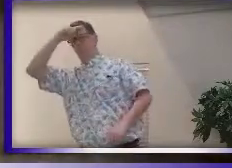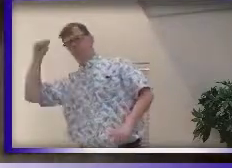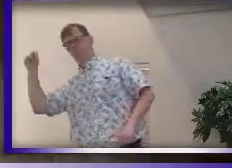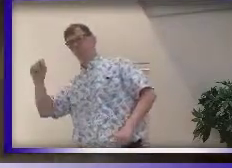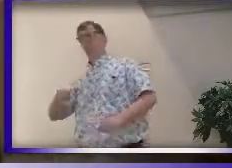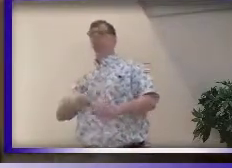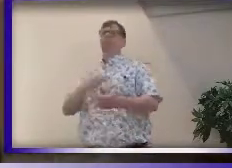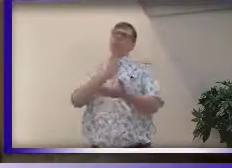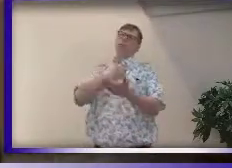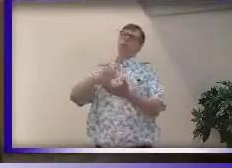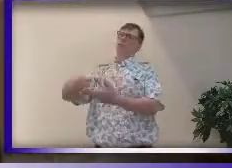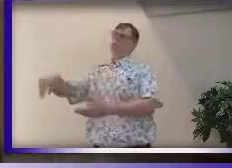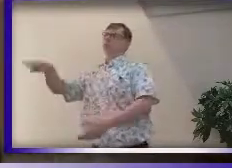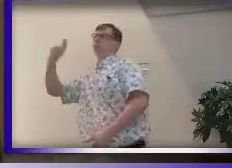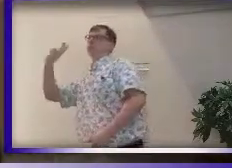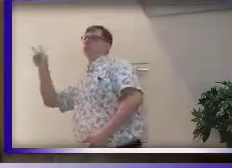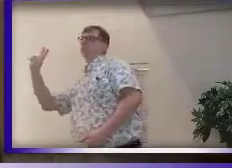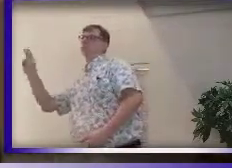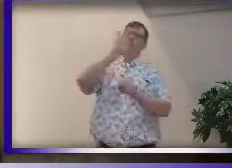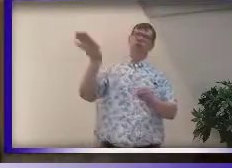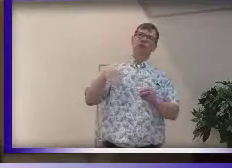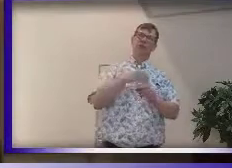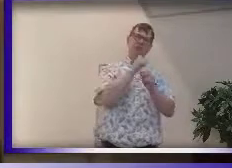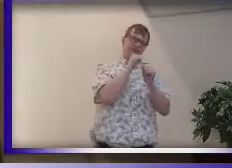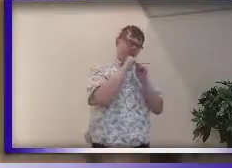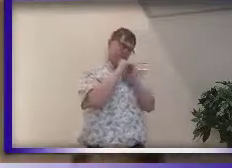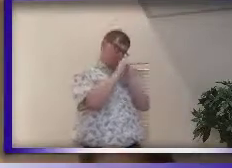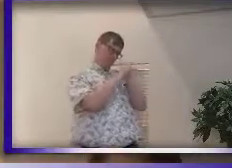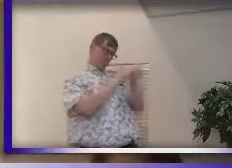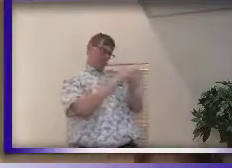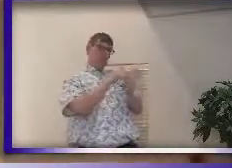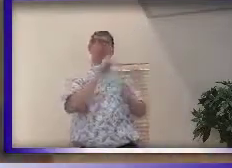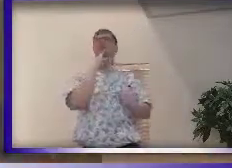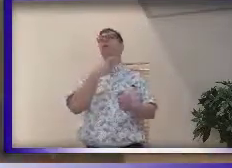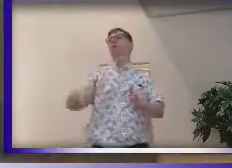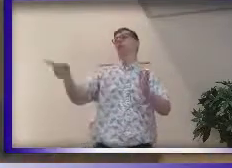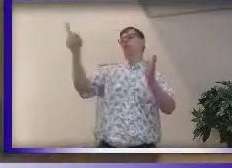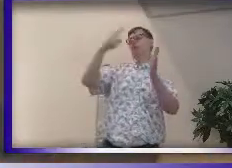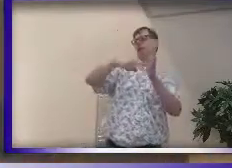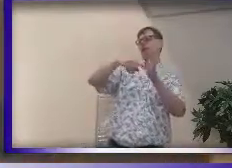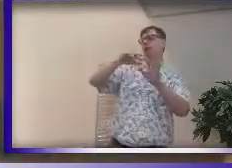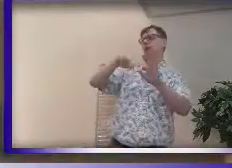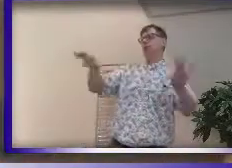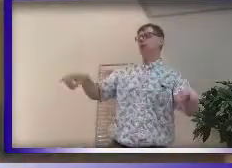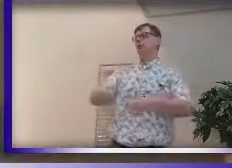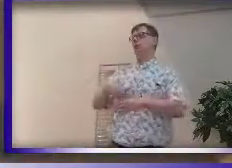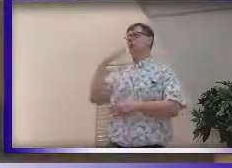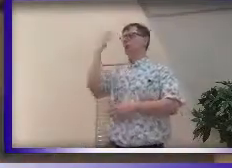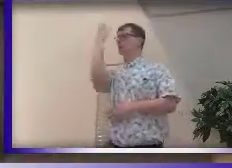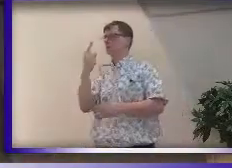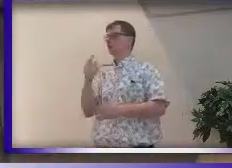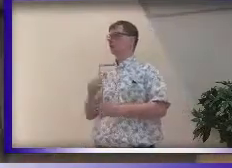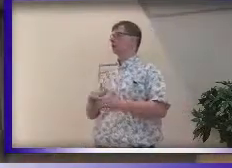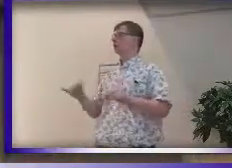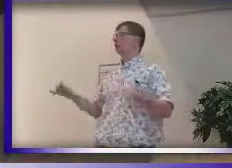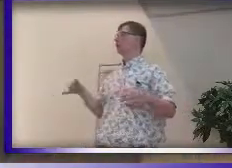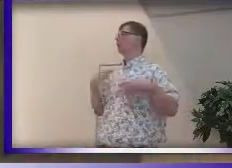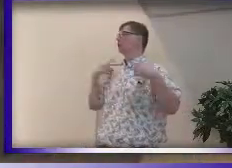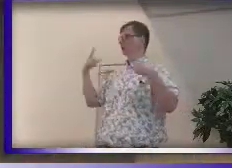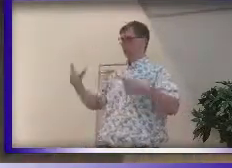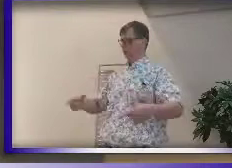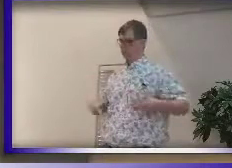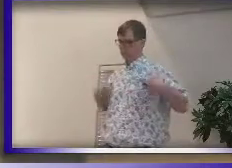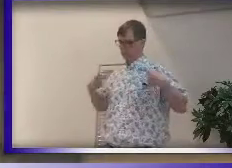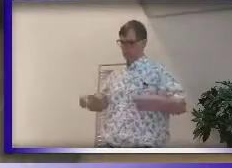Of just how beautiful that's, you know, like when you live someplace for a long time, you stop seeing it. When you are in relationship with